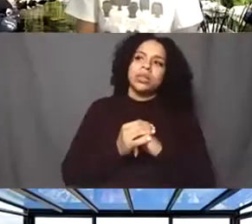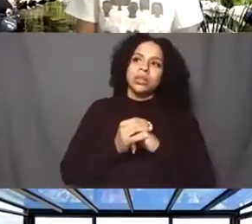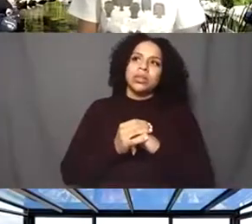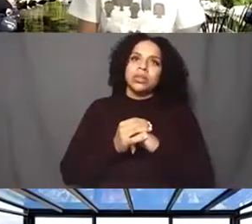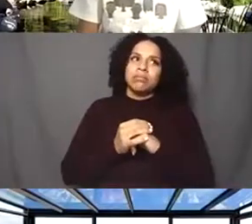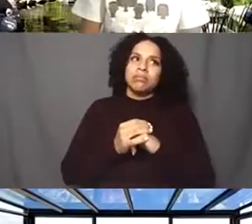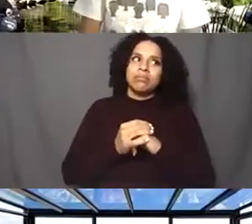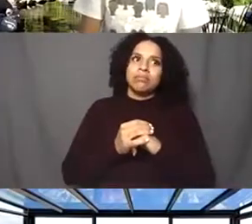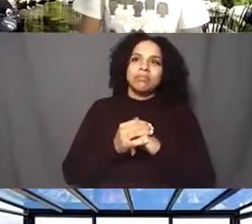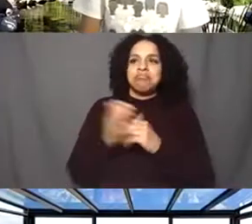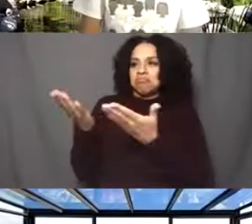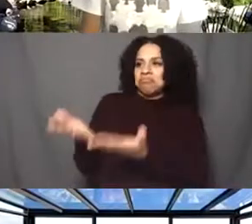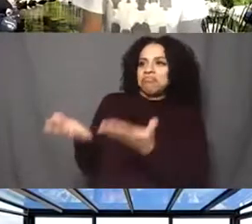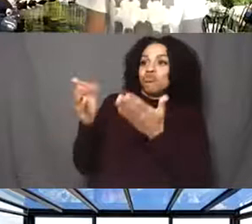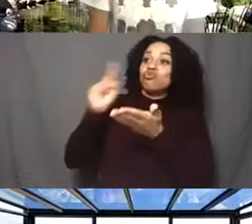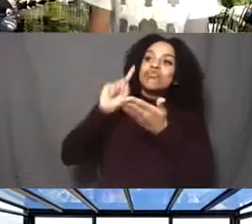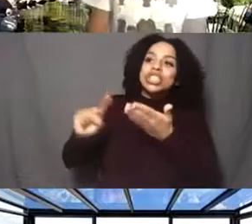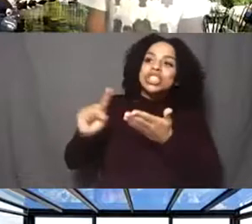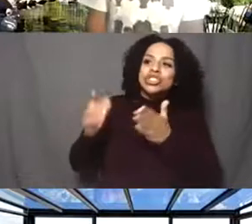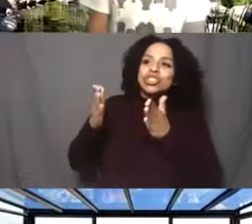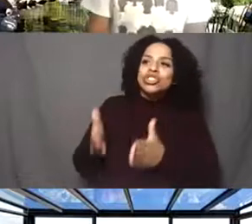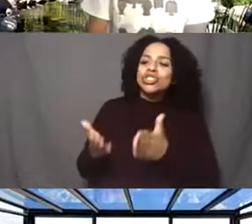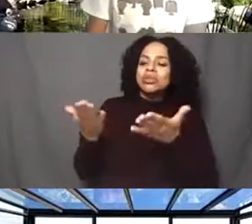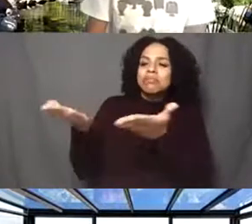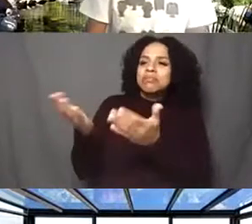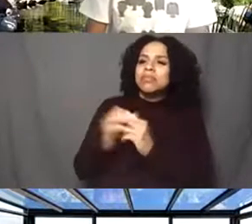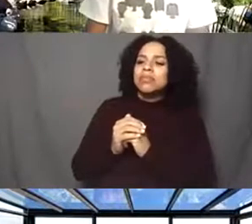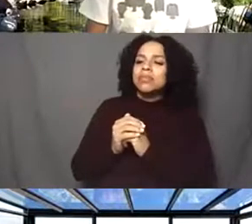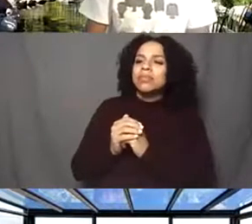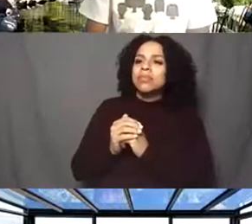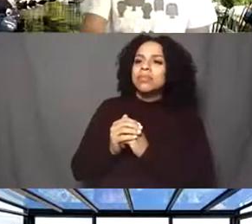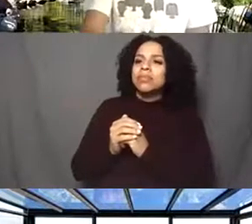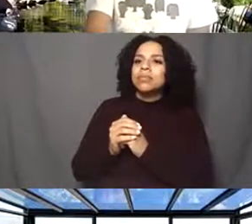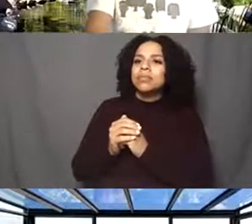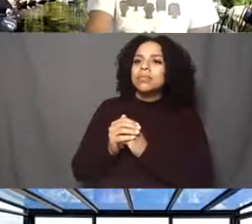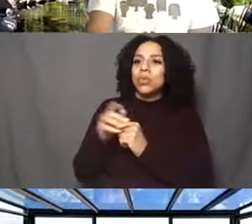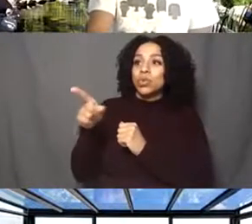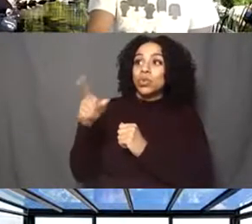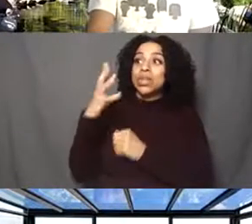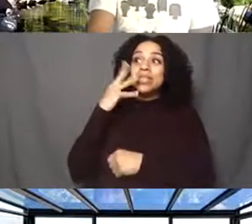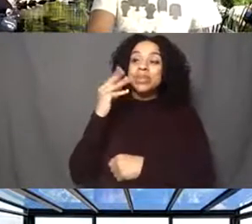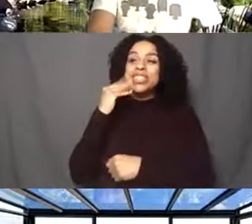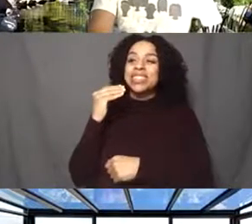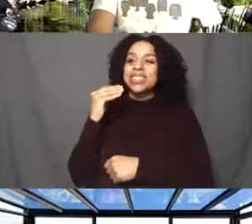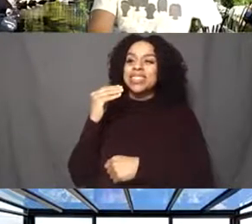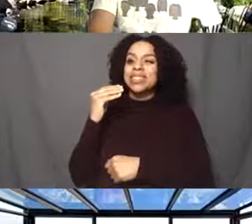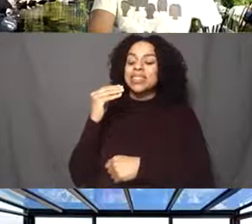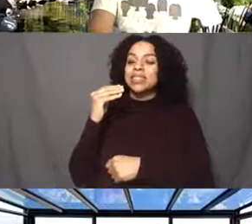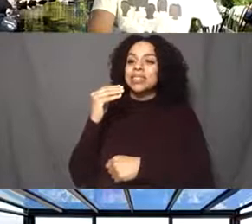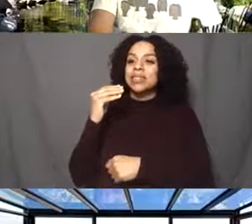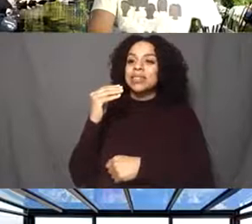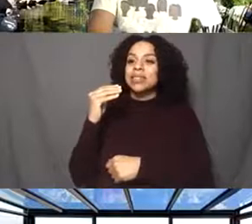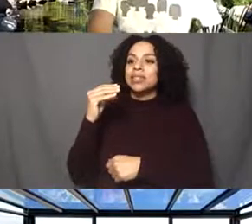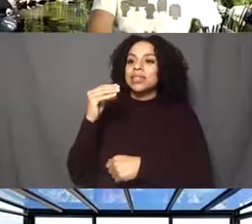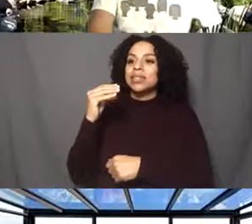researcher, are you experiencing, you know, from a social aspect, the internalization, the historical